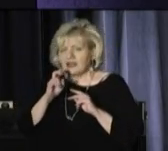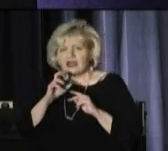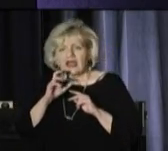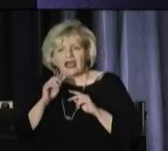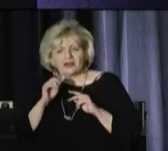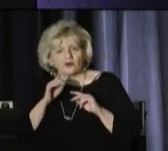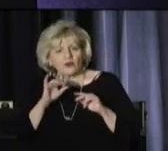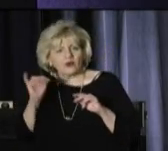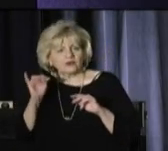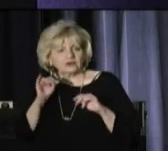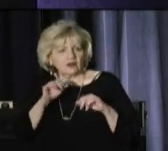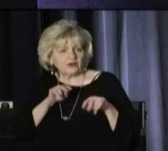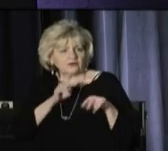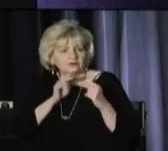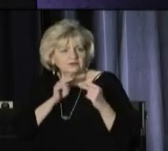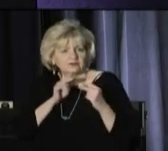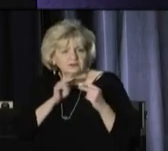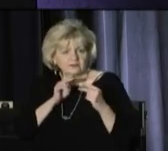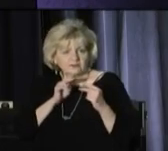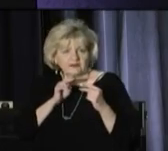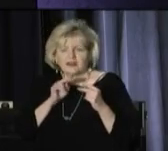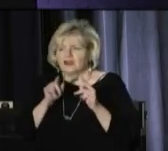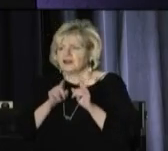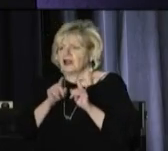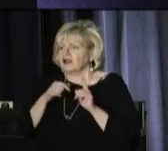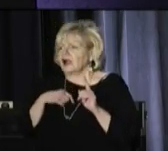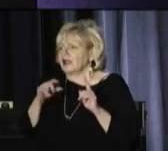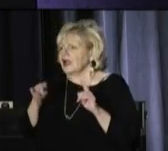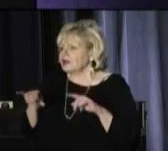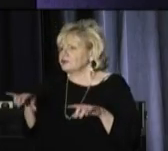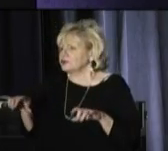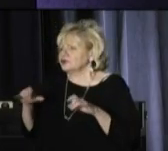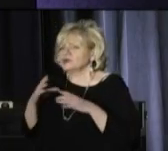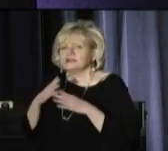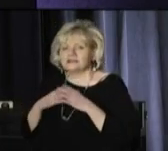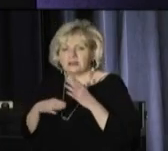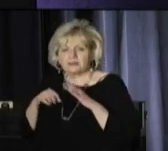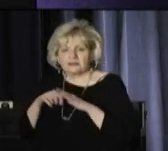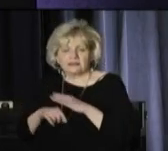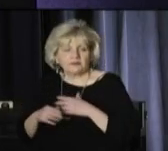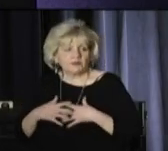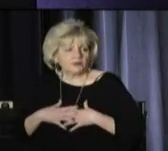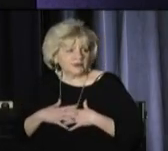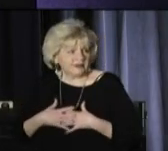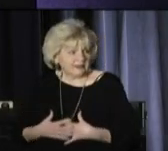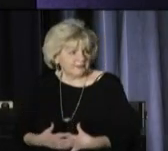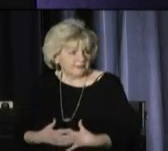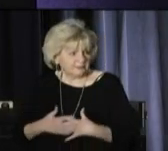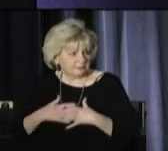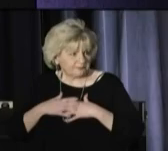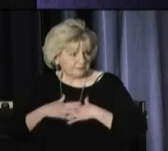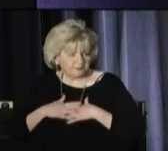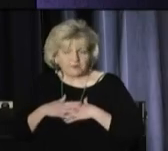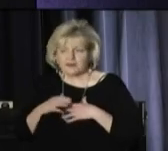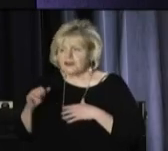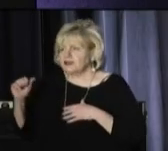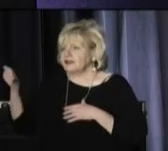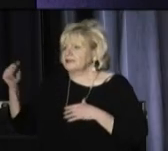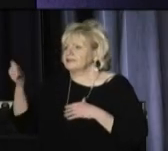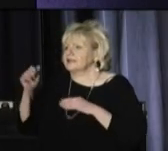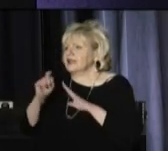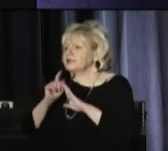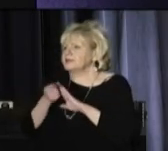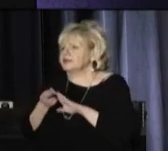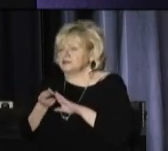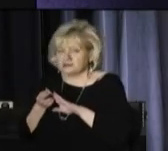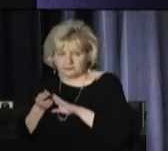inward. It's all very much like I have to do some deep breathing. So I like do maybe like 10 minutes of just like sitting